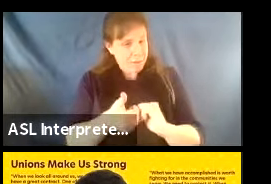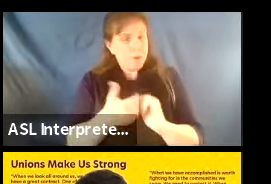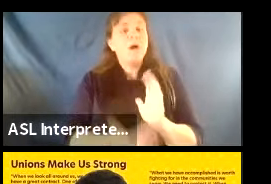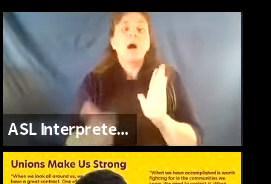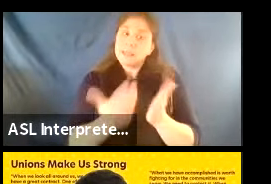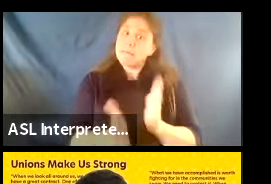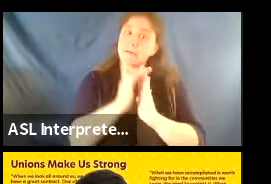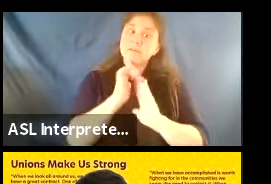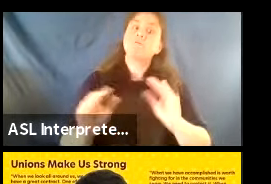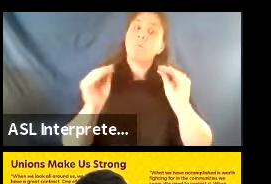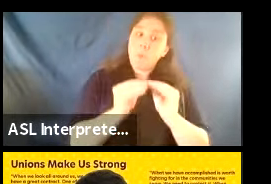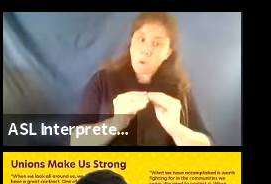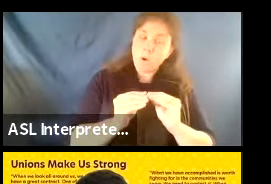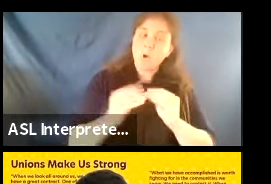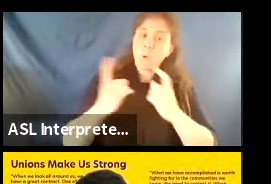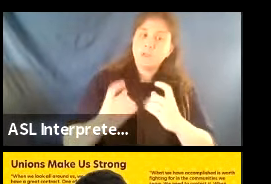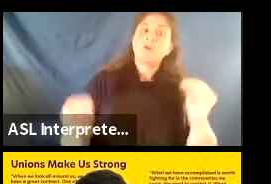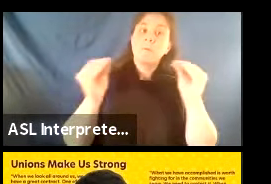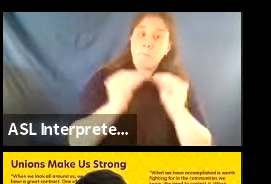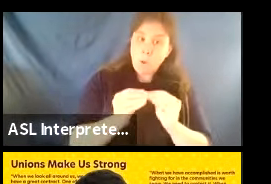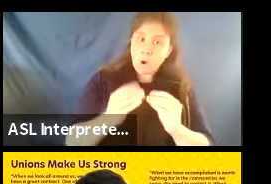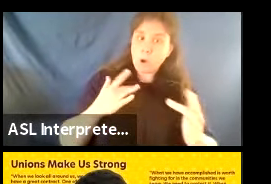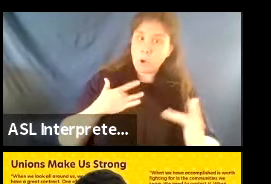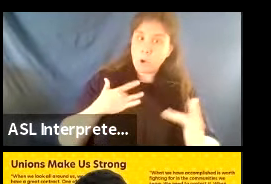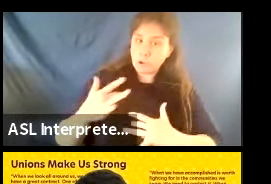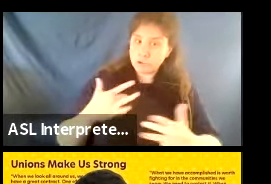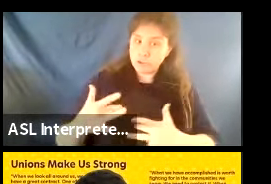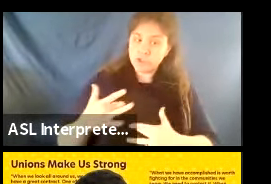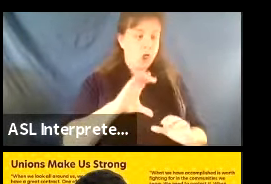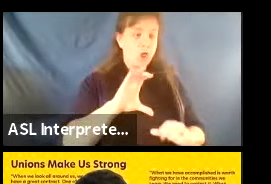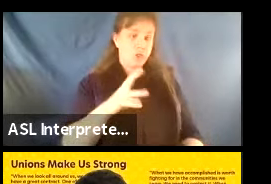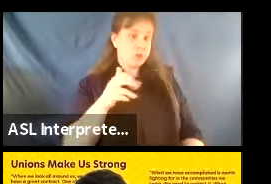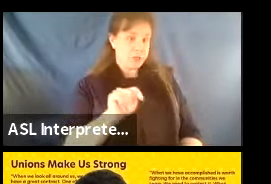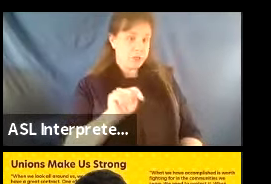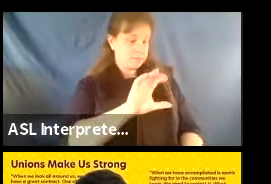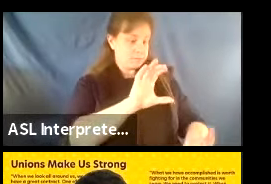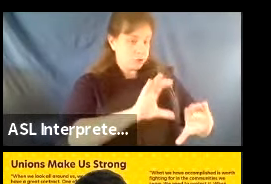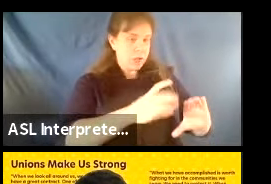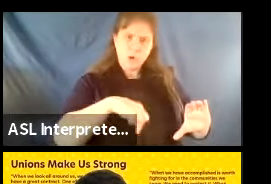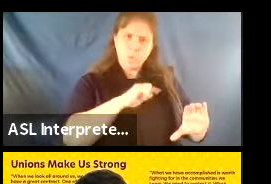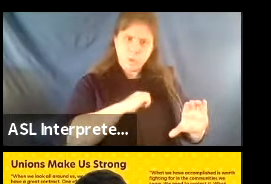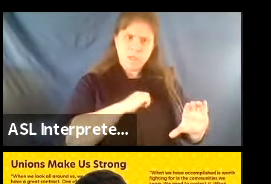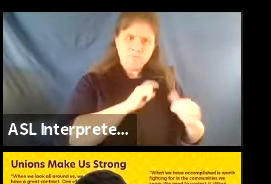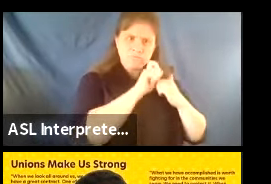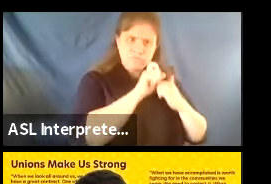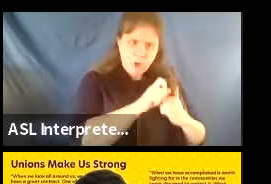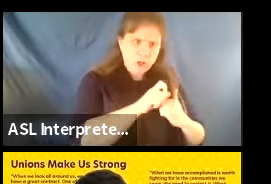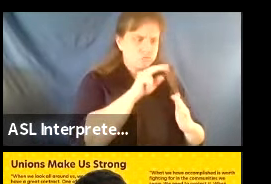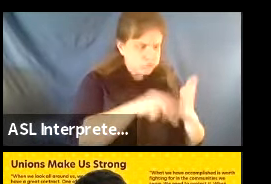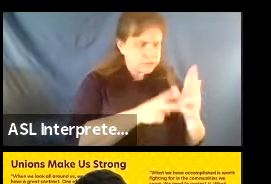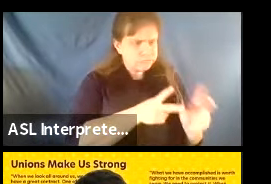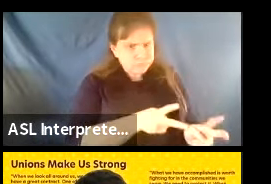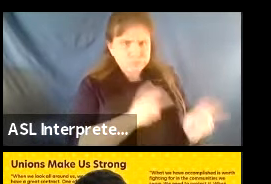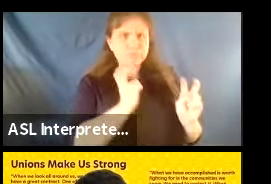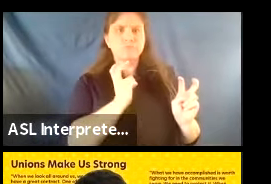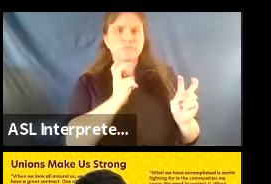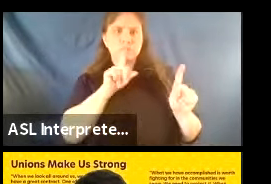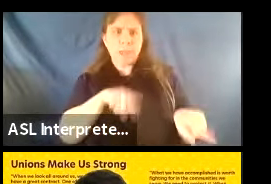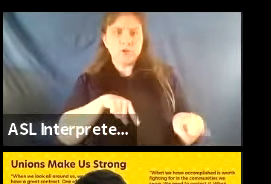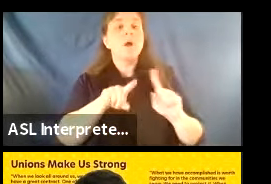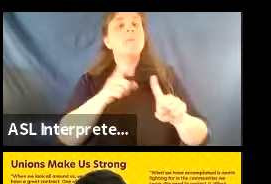questions and concerns. We try to pull as much out of the chat as possible and be able to respond to it. But again, we've created a space for